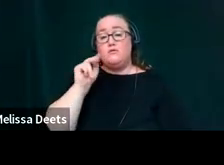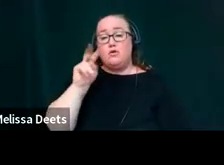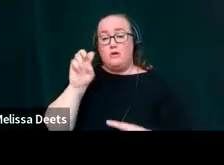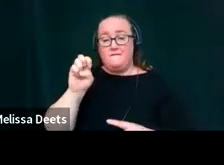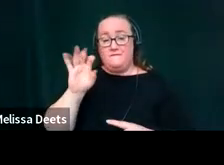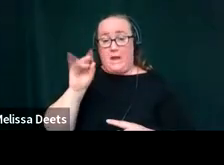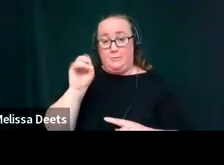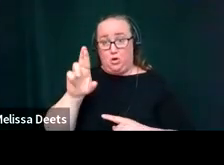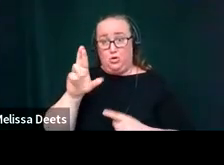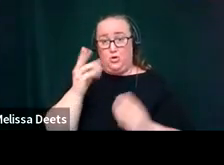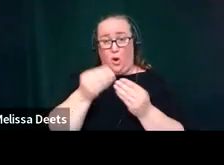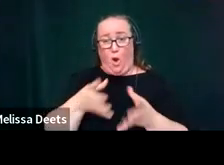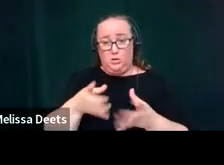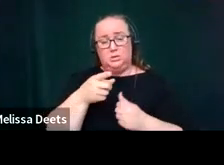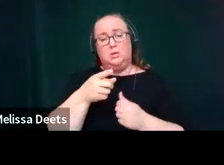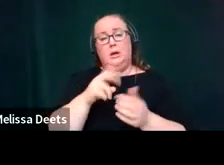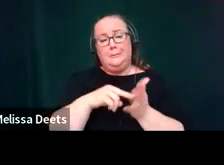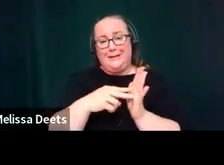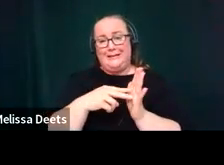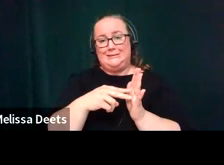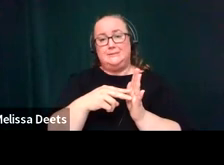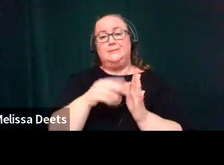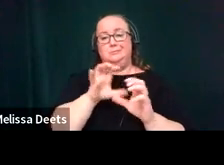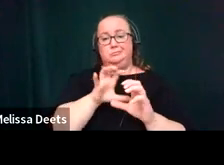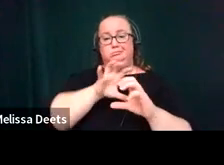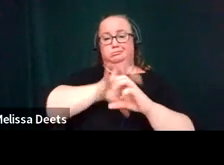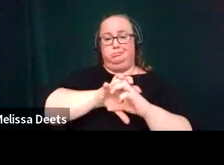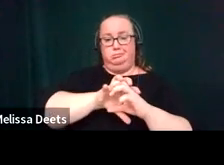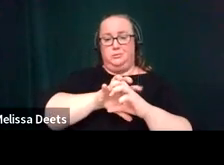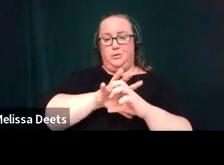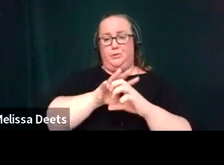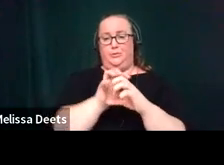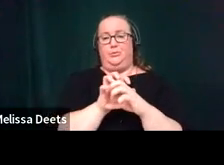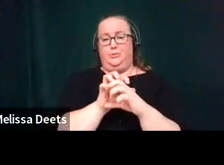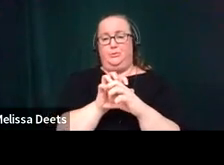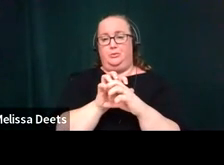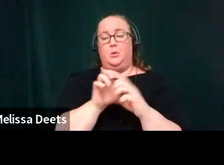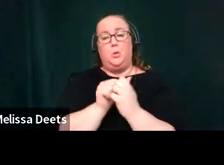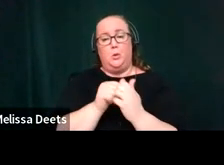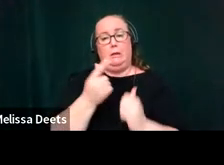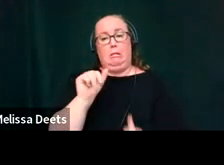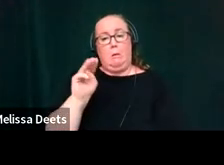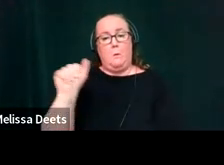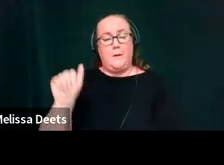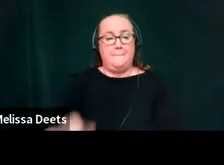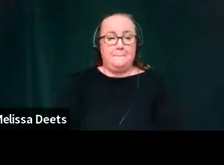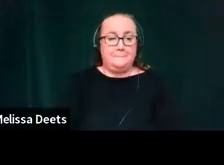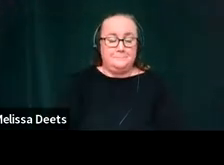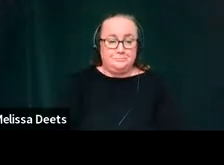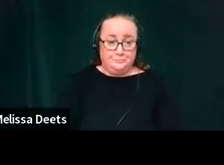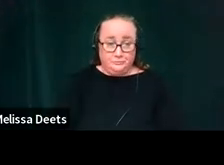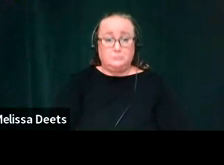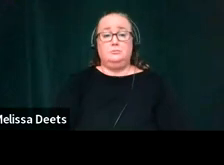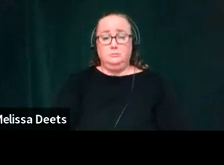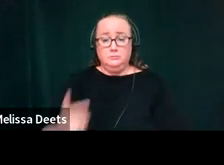projections of the optic nerve onto the retina, and this is lost in glaucoma. We also see